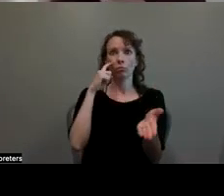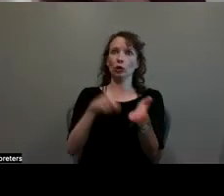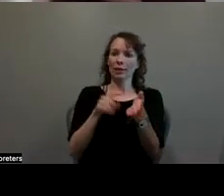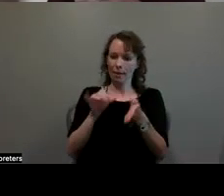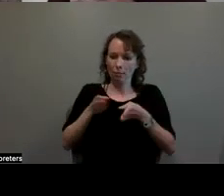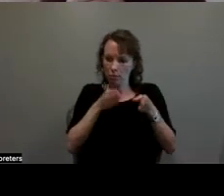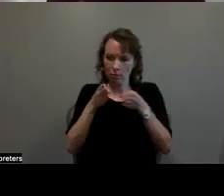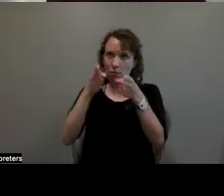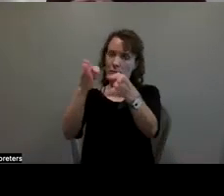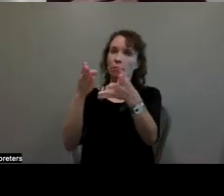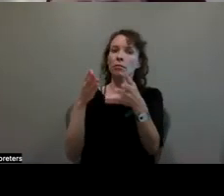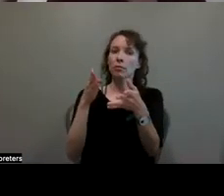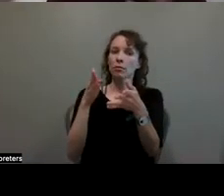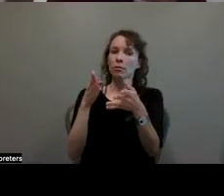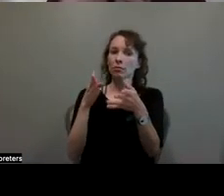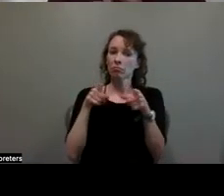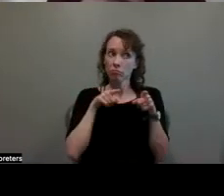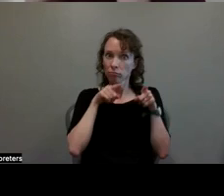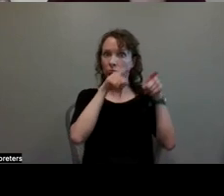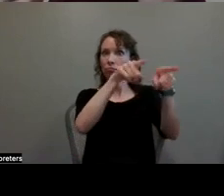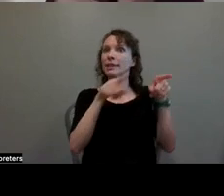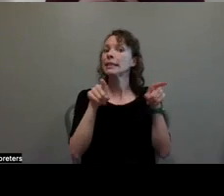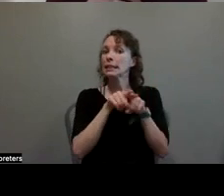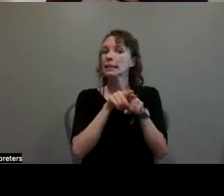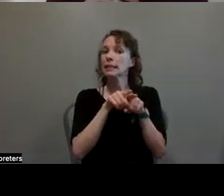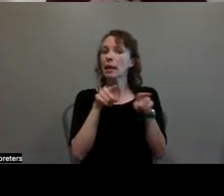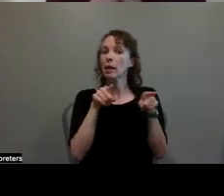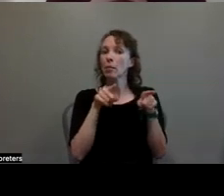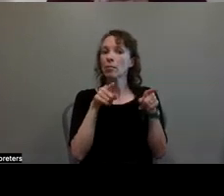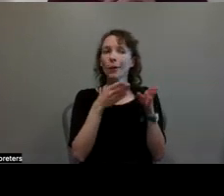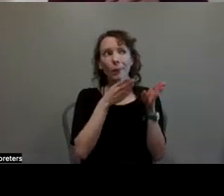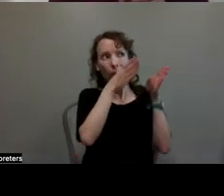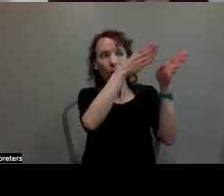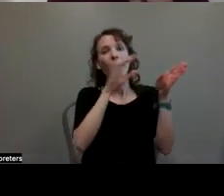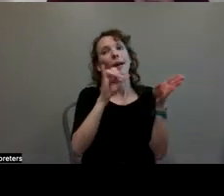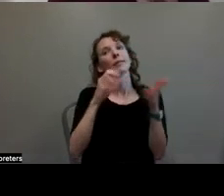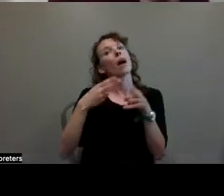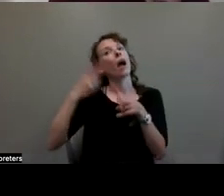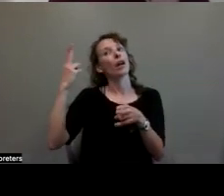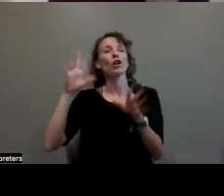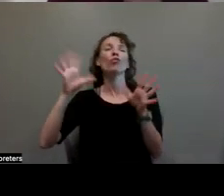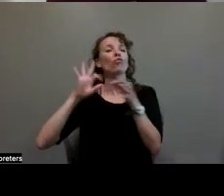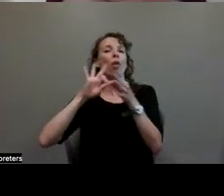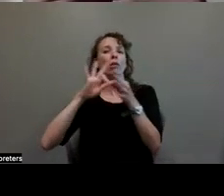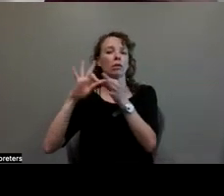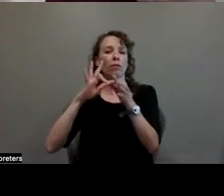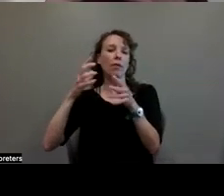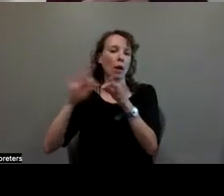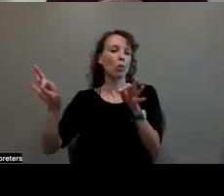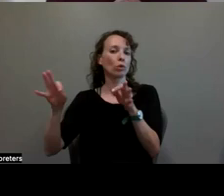progress in the same direction as higher relative language model likelihood.